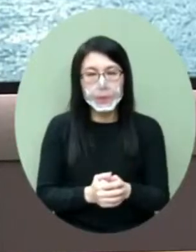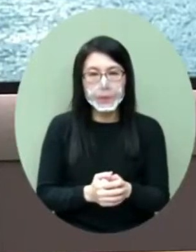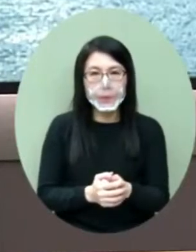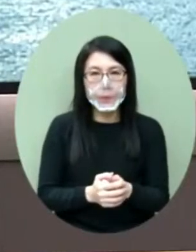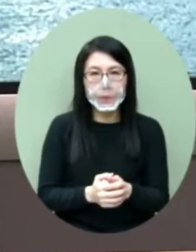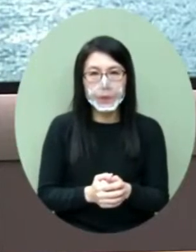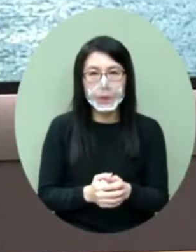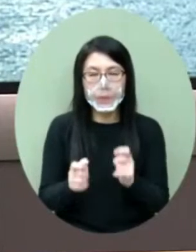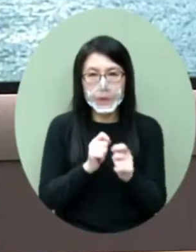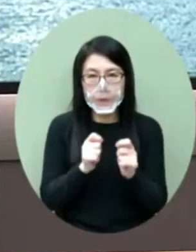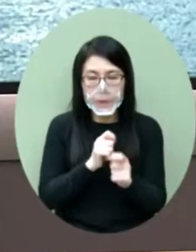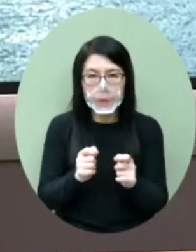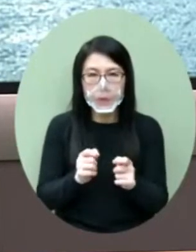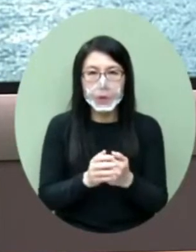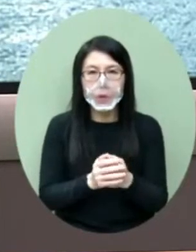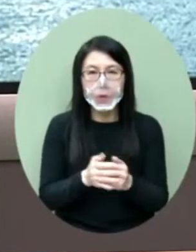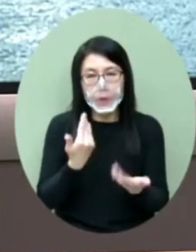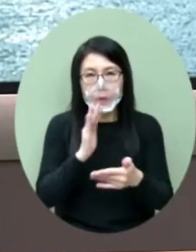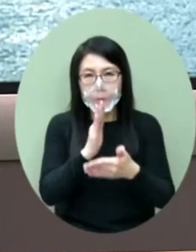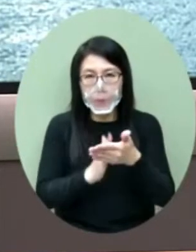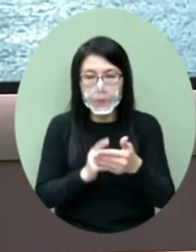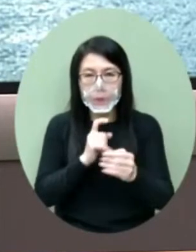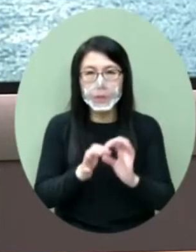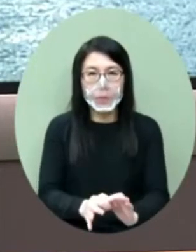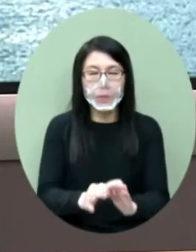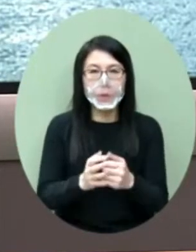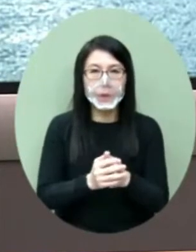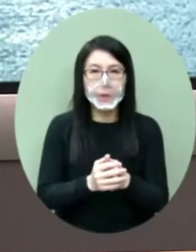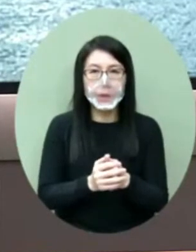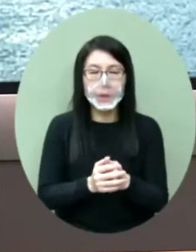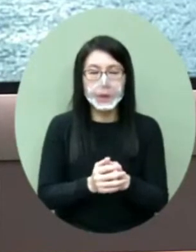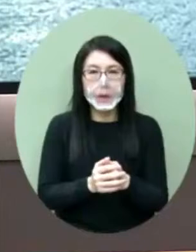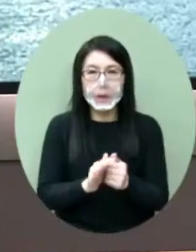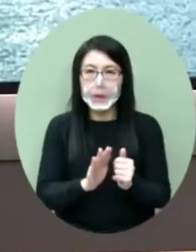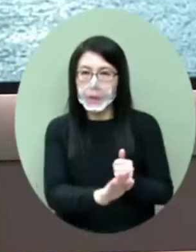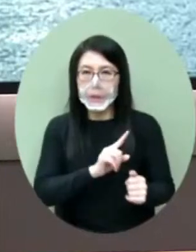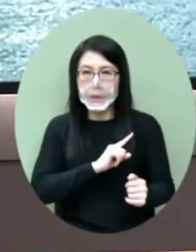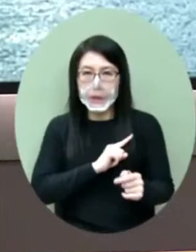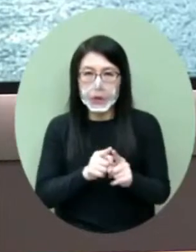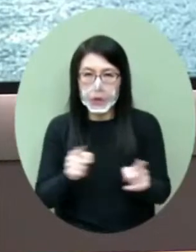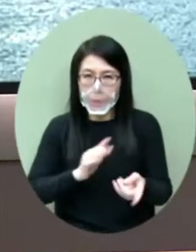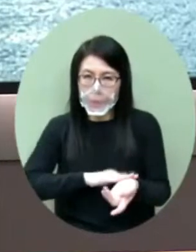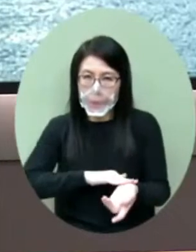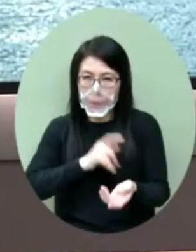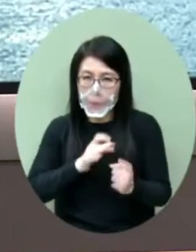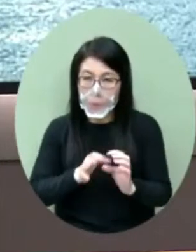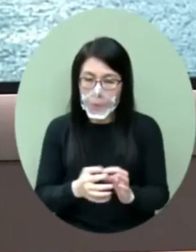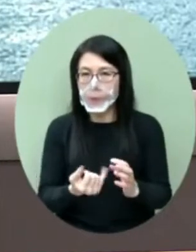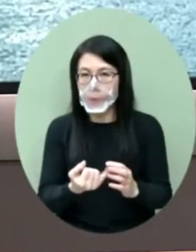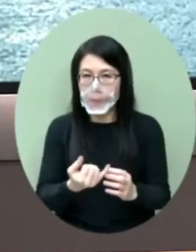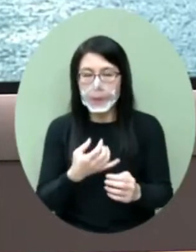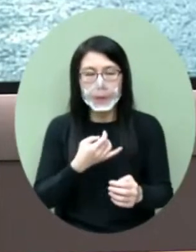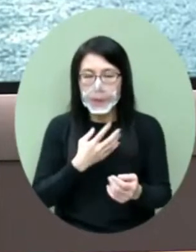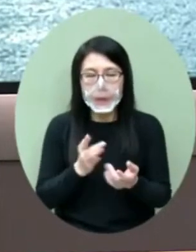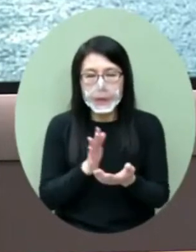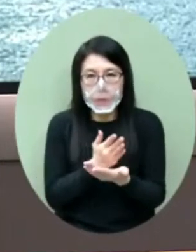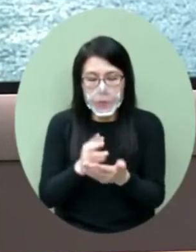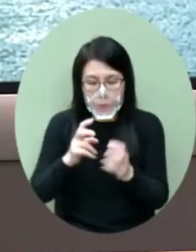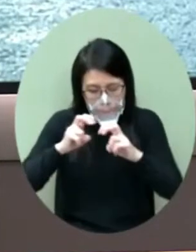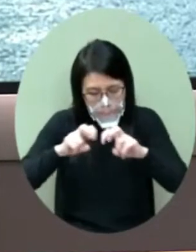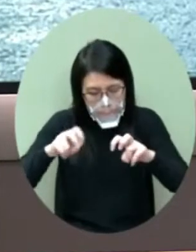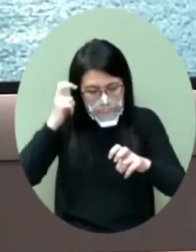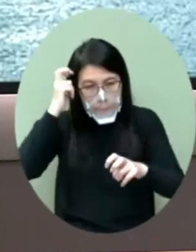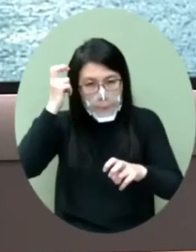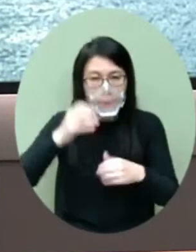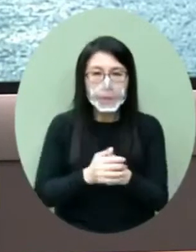not vaccinate. And for the details as for whether they did have their own underlying